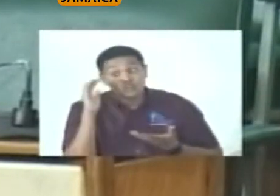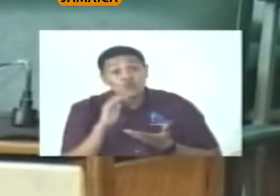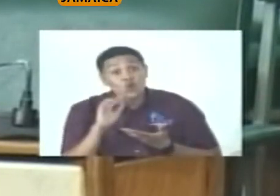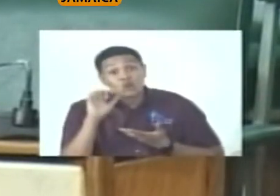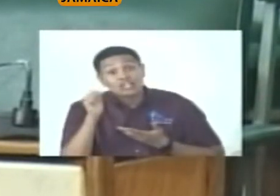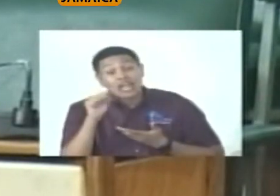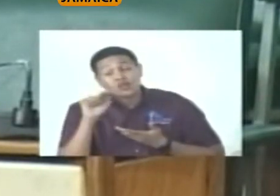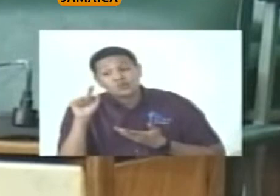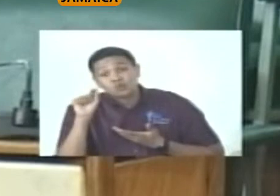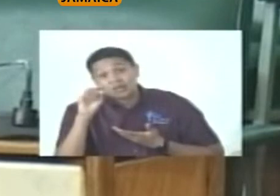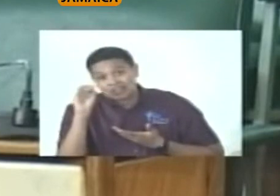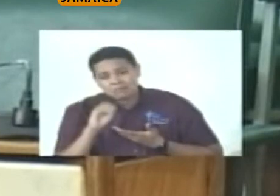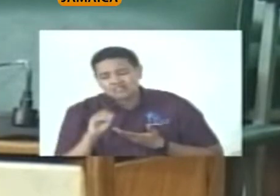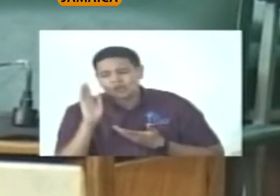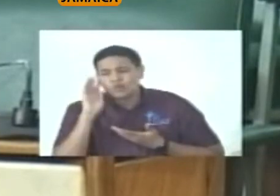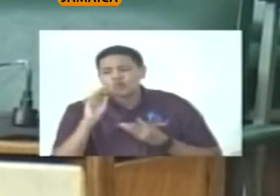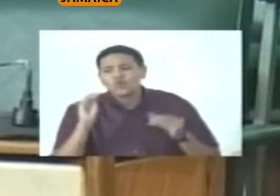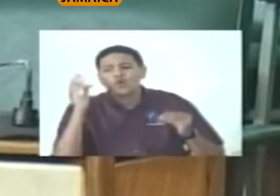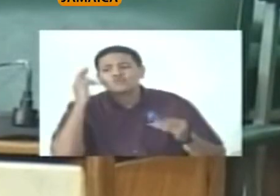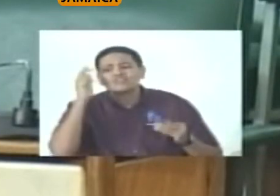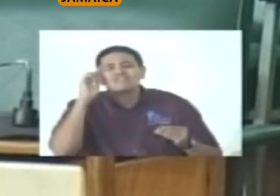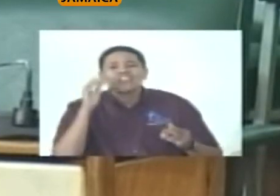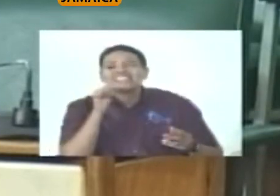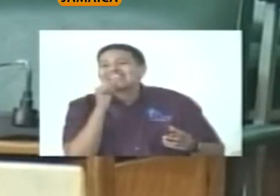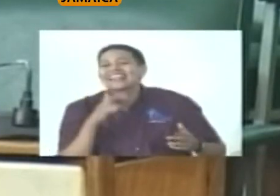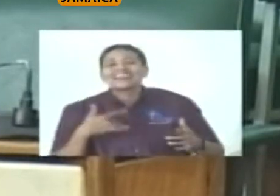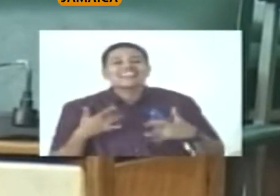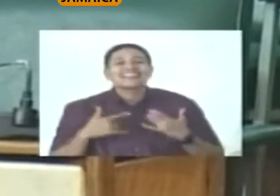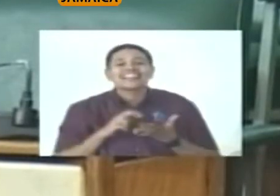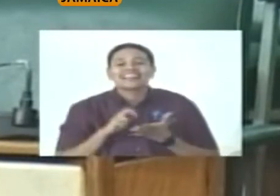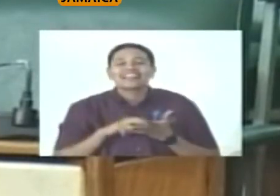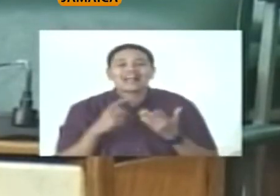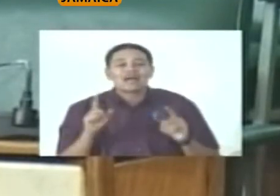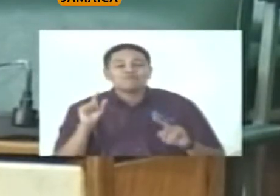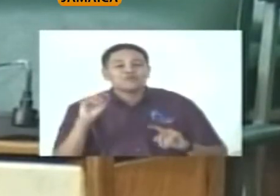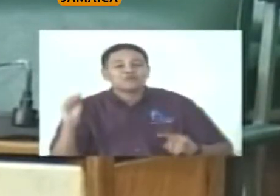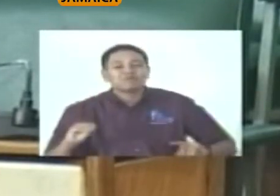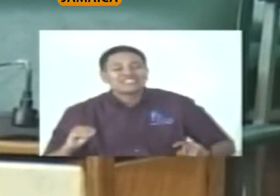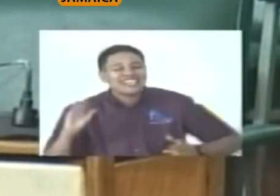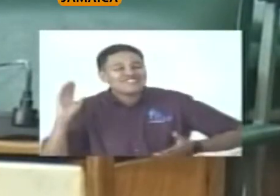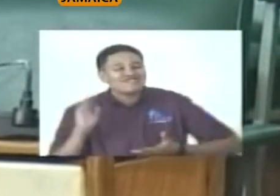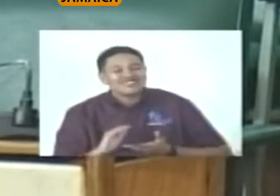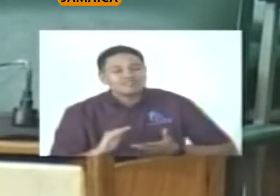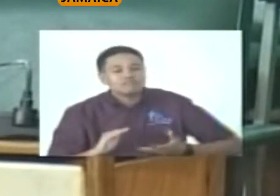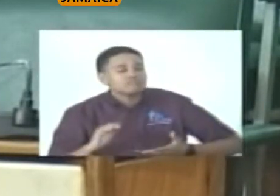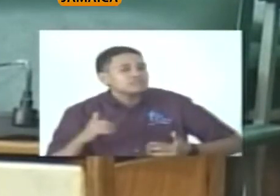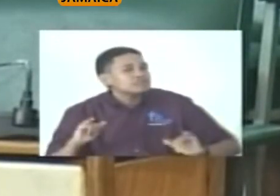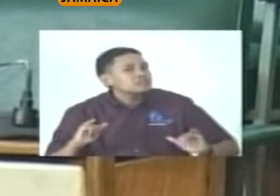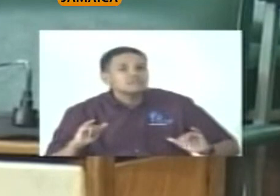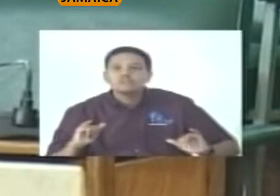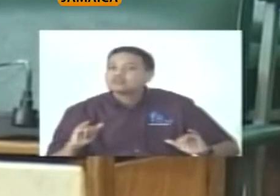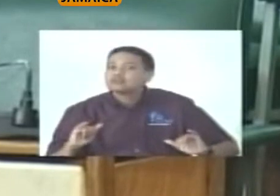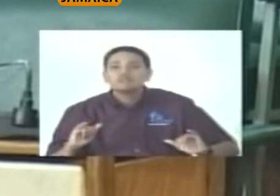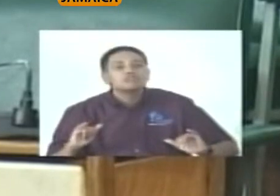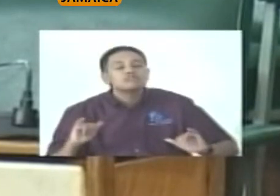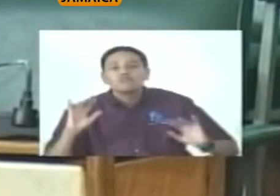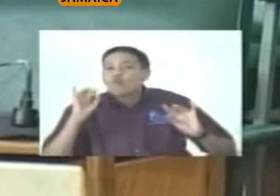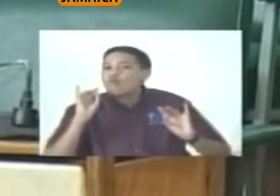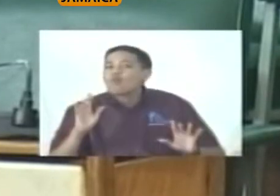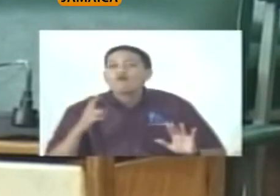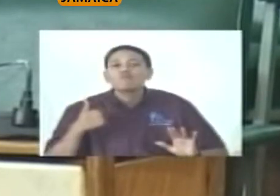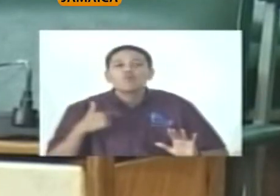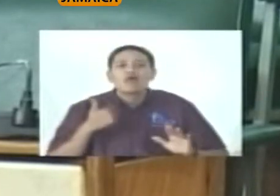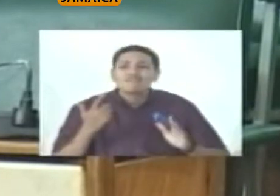or 20%, there would be no reason for song and dance. We have a long way to go to undo what has been allowed to set in